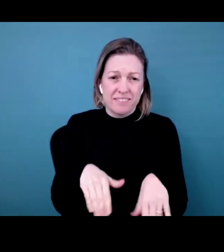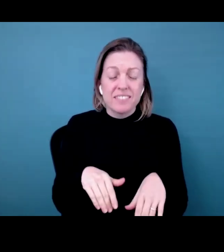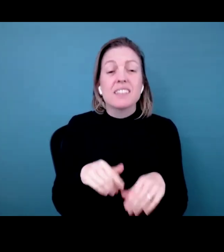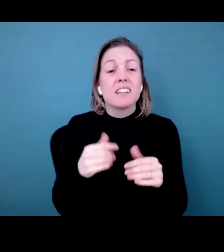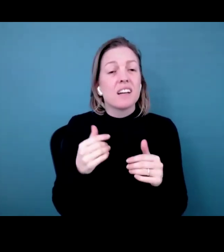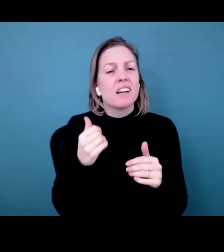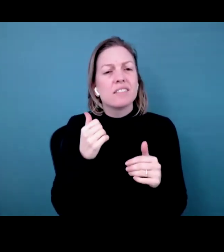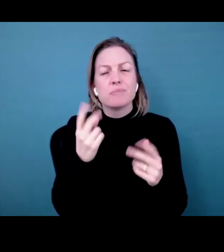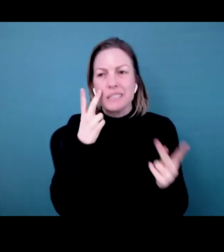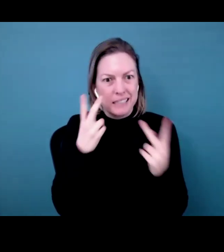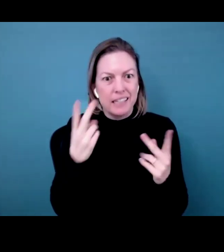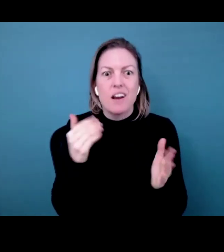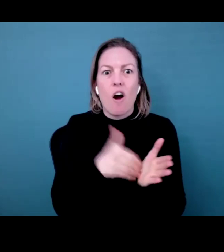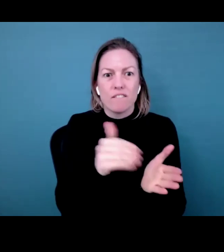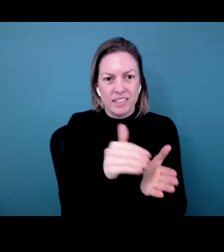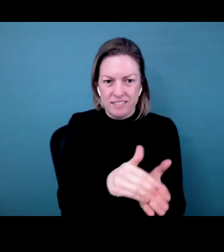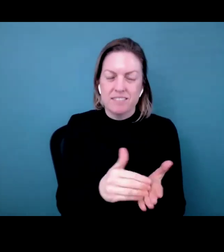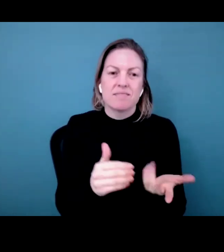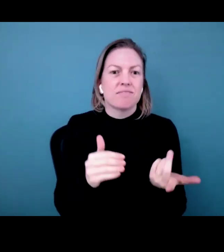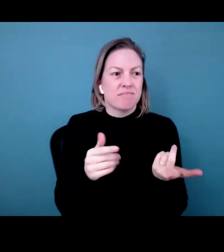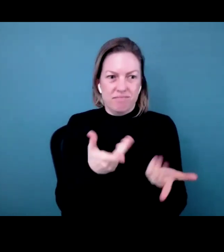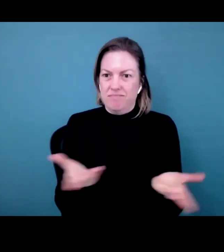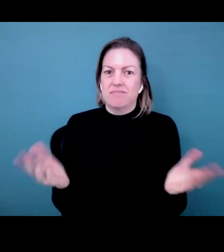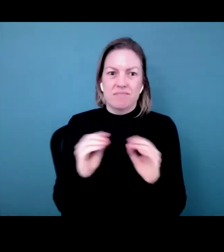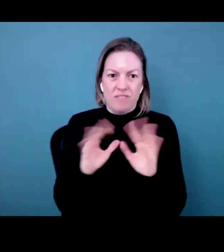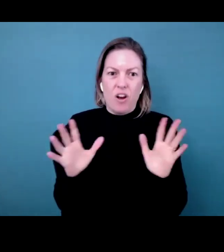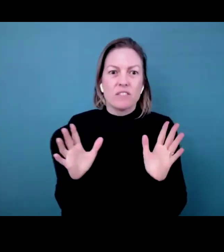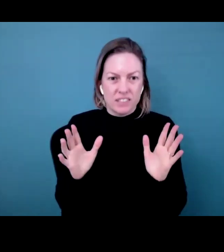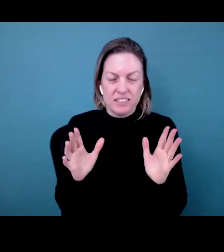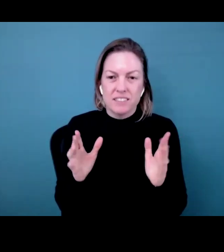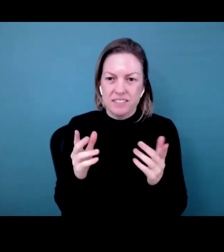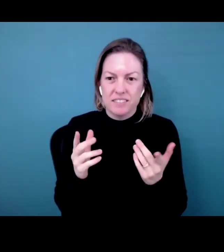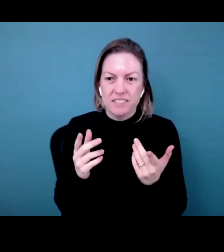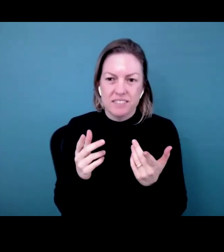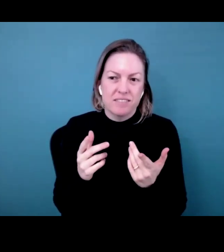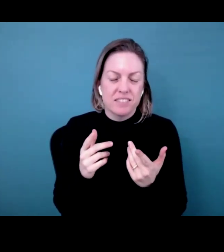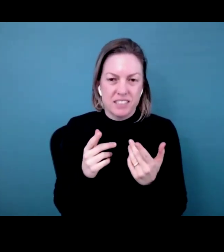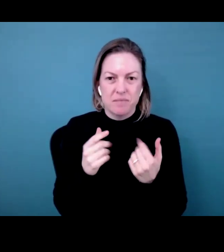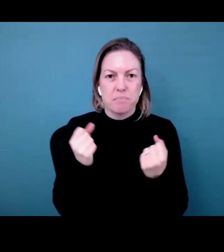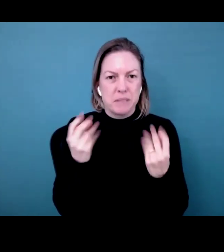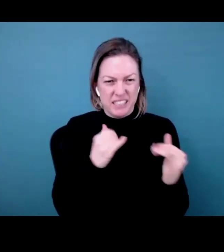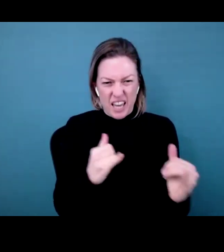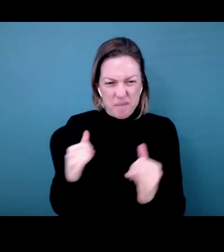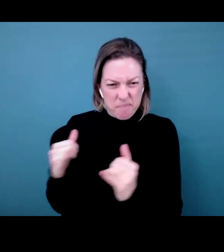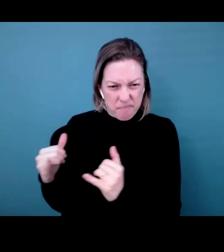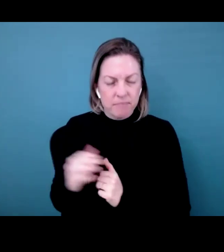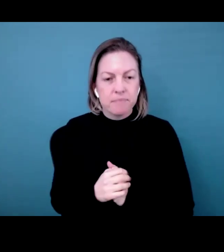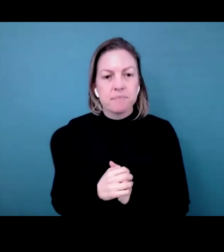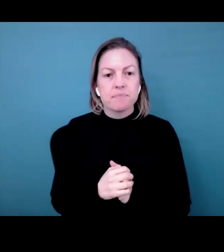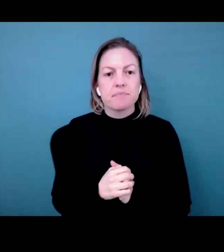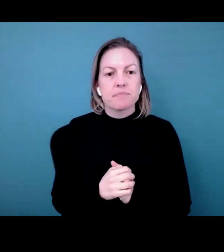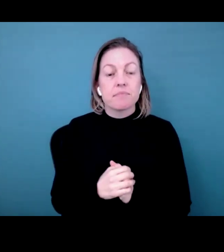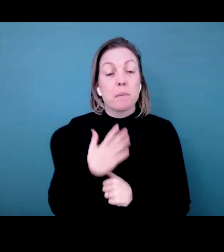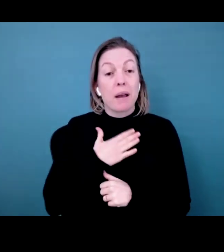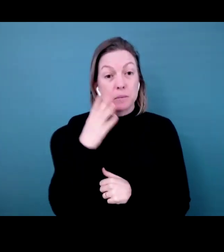common, and I think therein lies the value of my caregiving journey. And I will tell you, my caregiving journey began